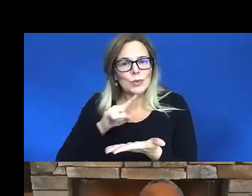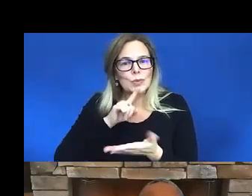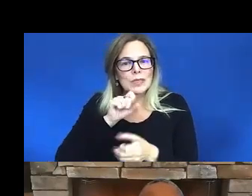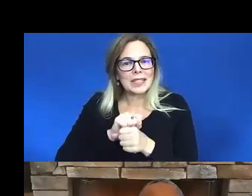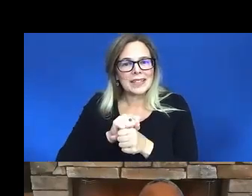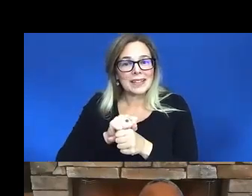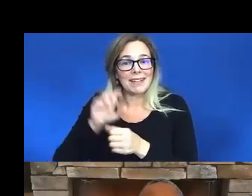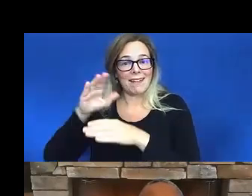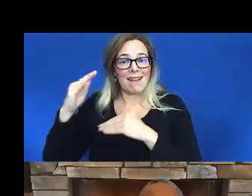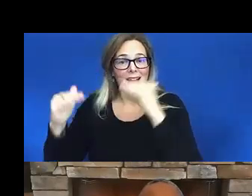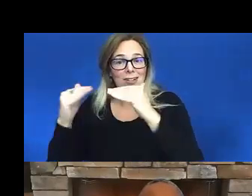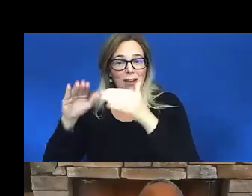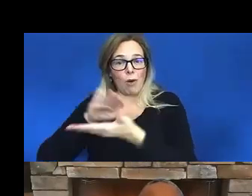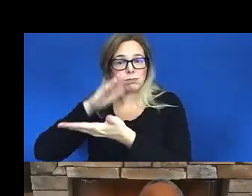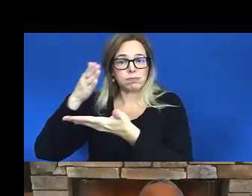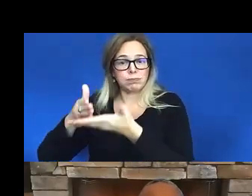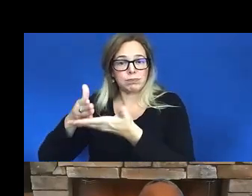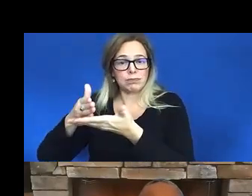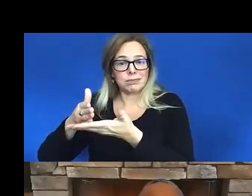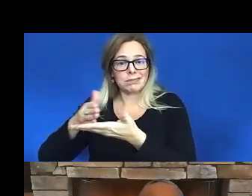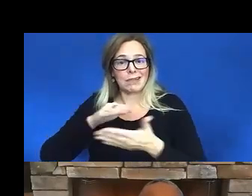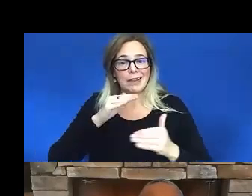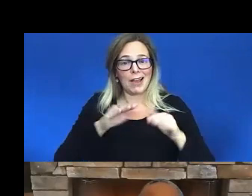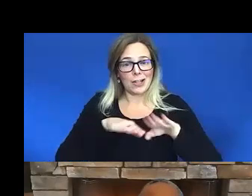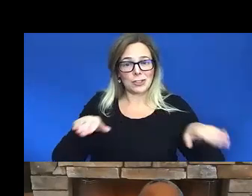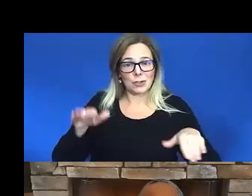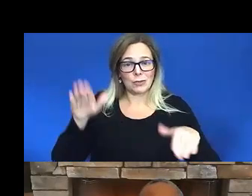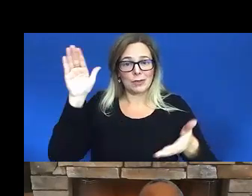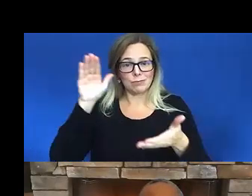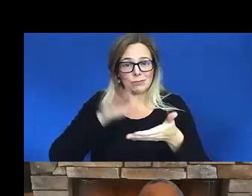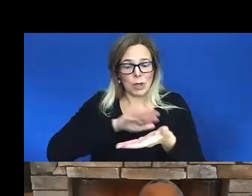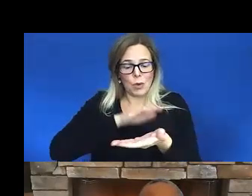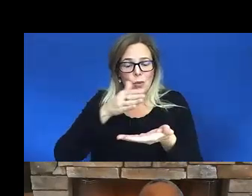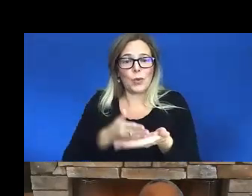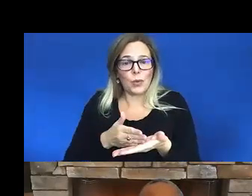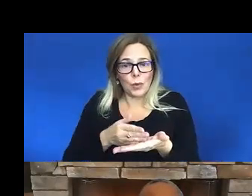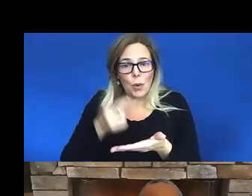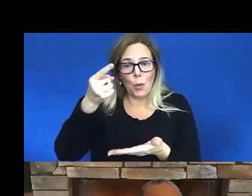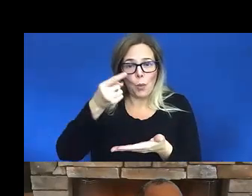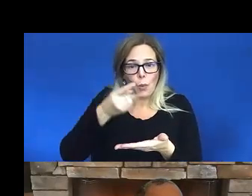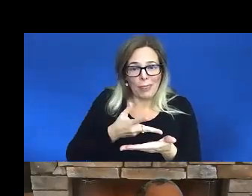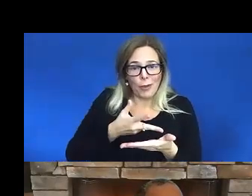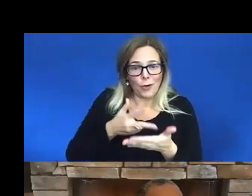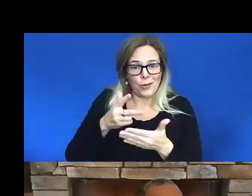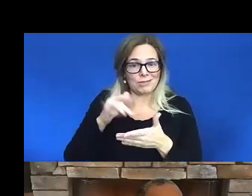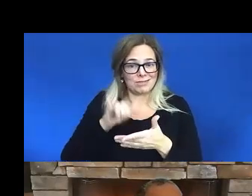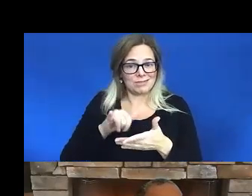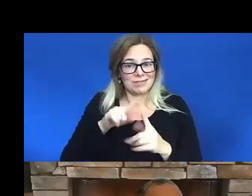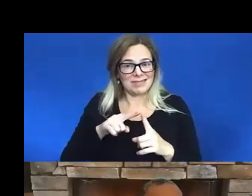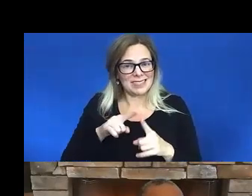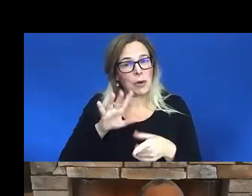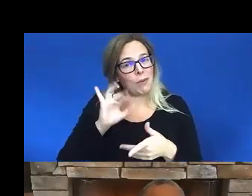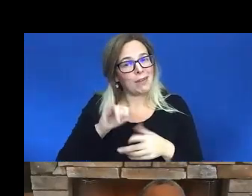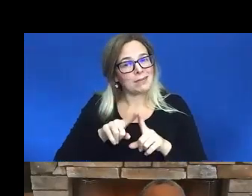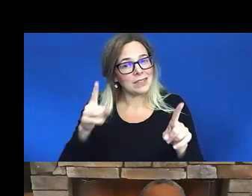and adolescent vaccine. They use smaller needles to administer for smaller kids, and also the buffer is different.